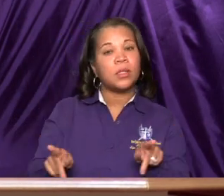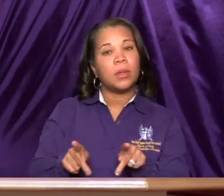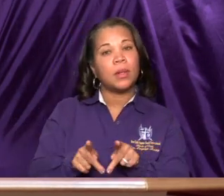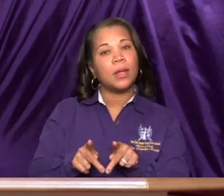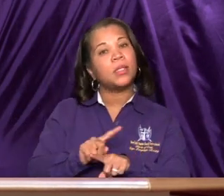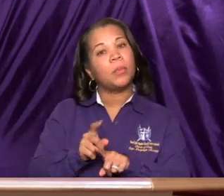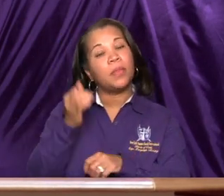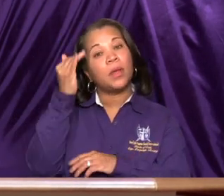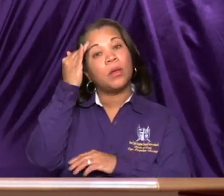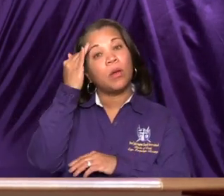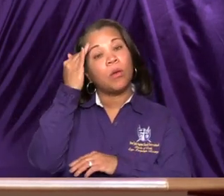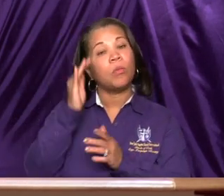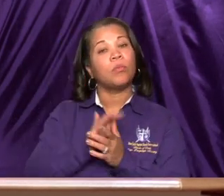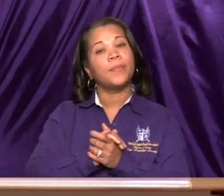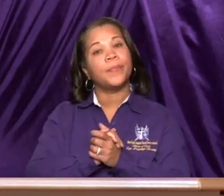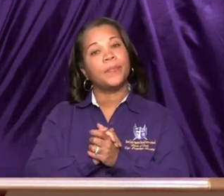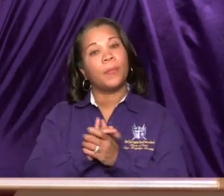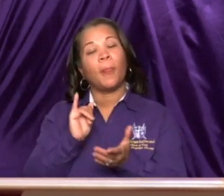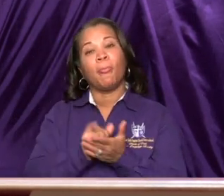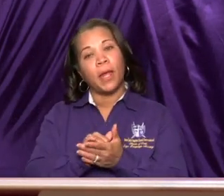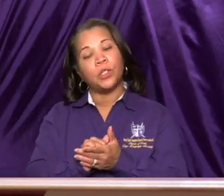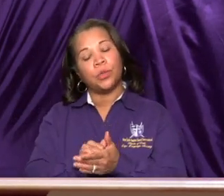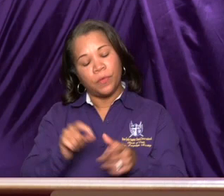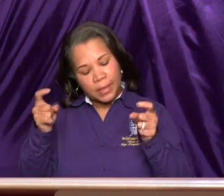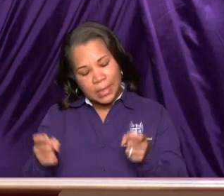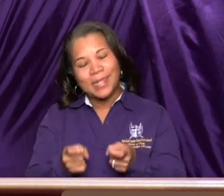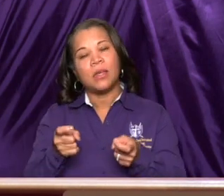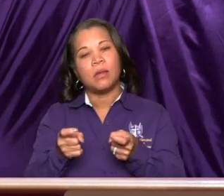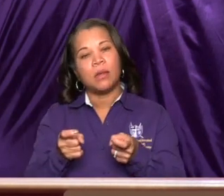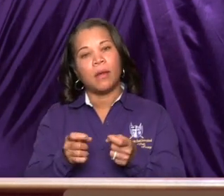But they know that you sinned.